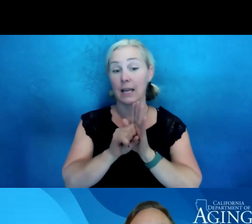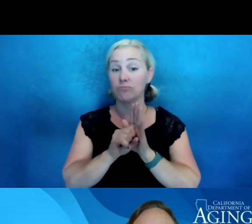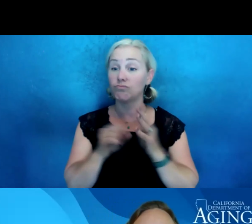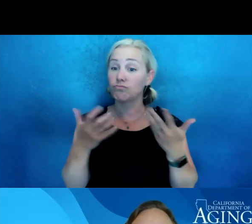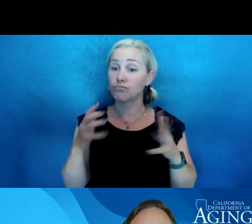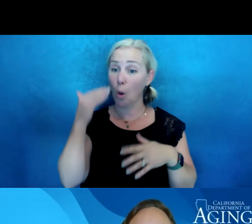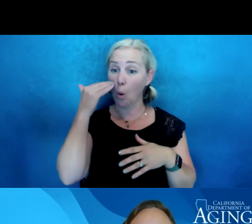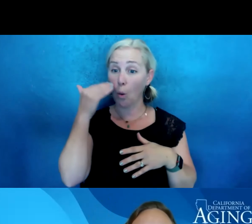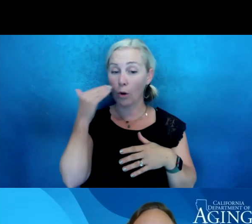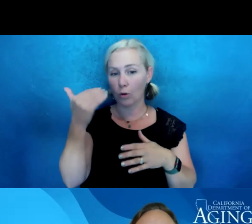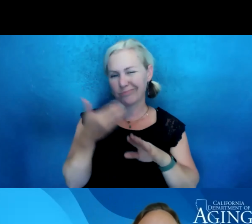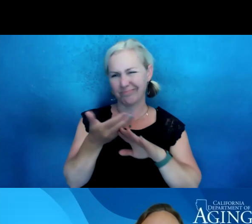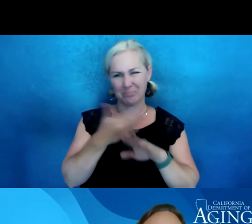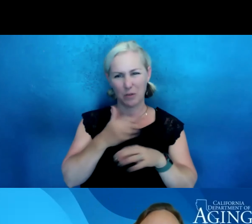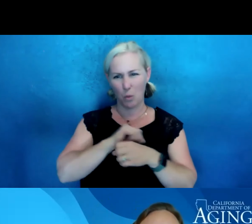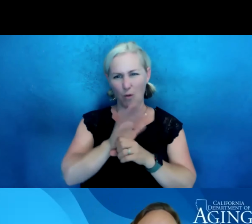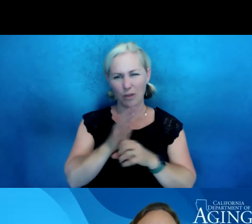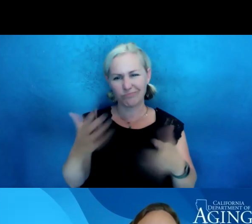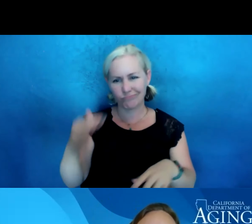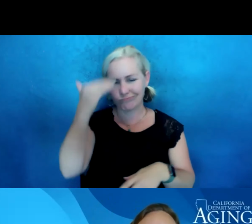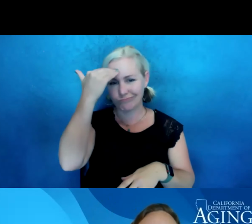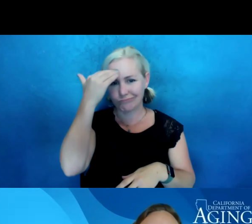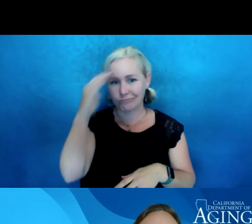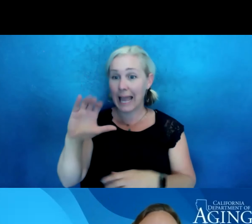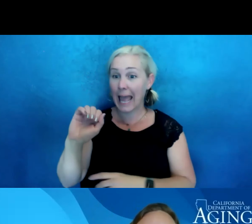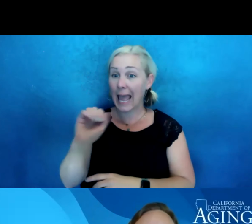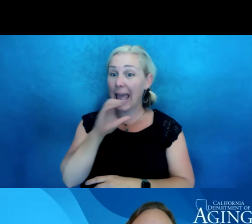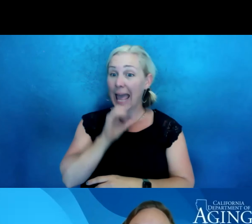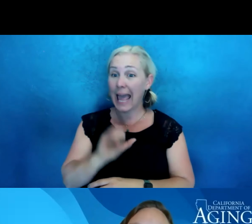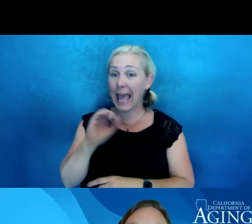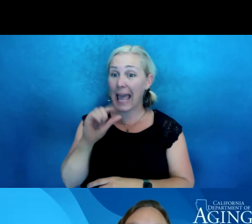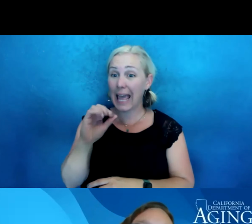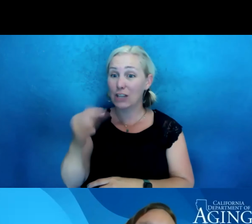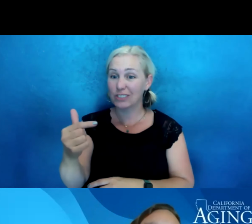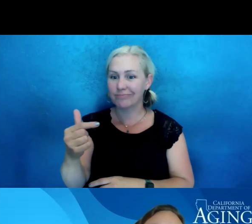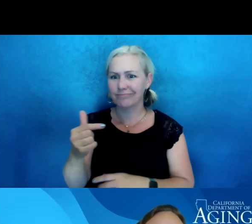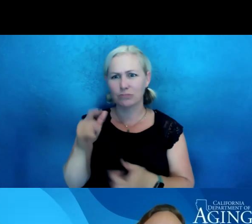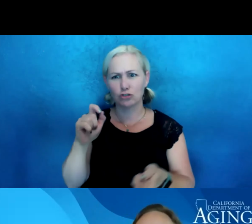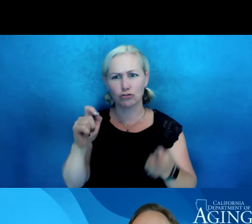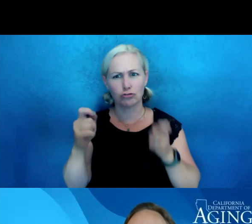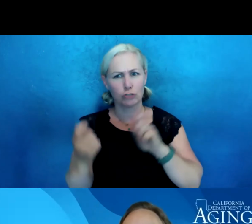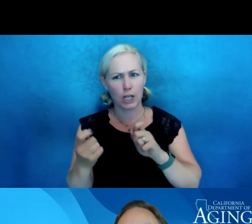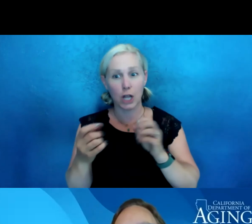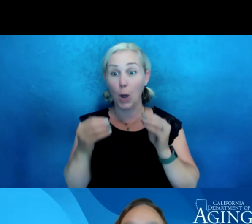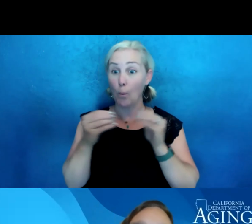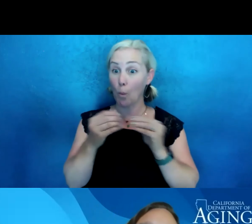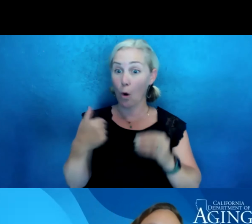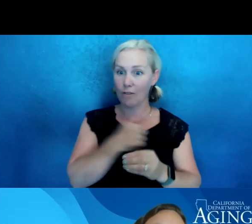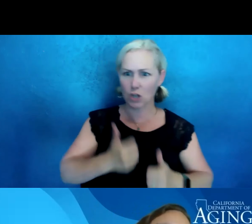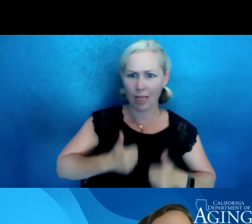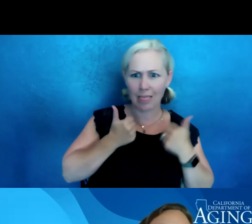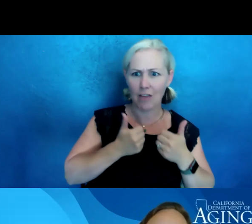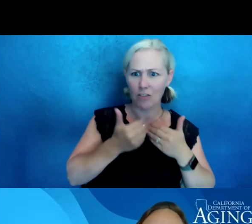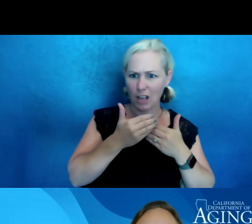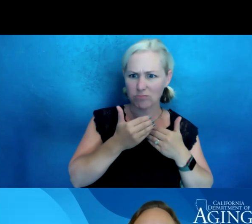and knew this even before COVID, aging is changing. More Californians are older, more of us are living longer.